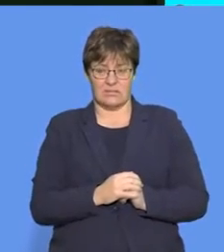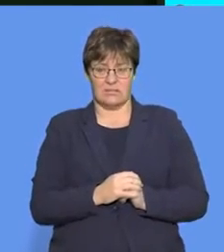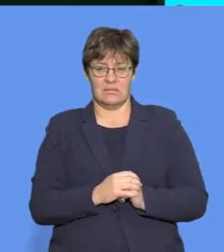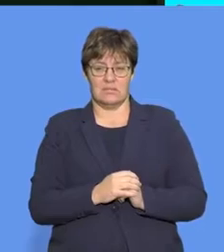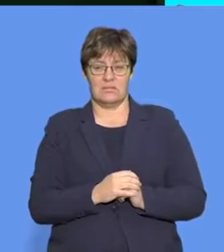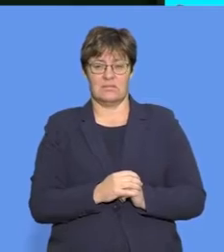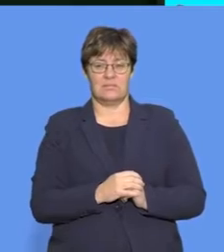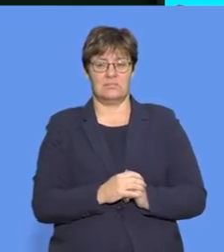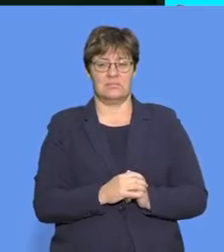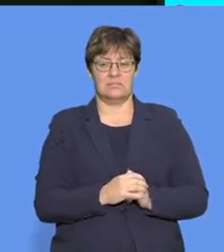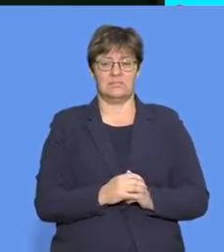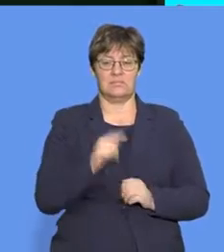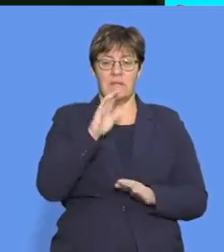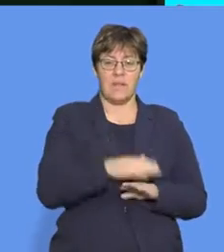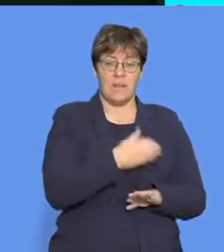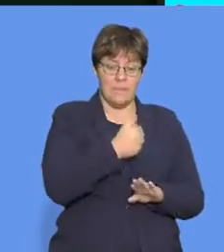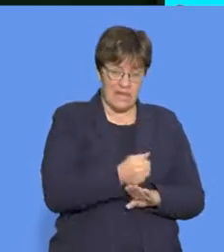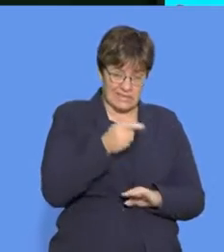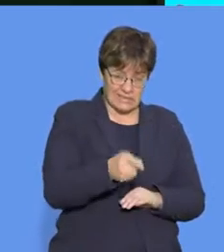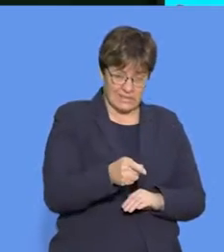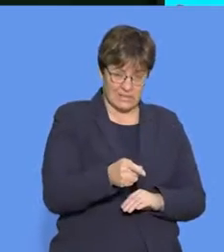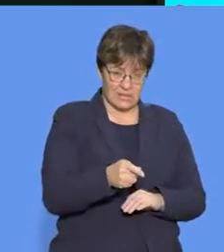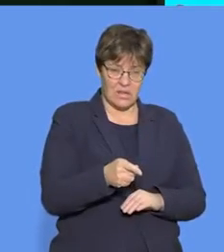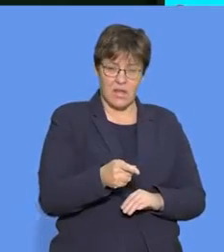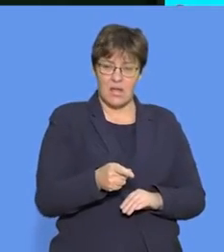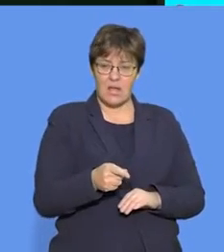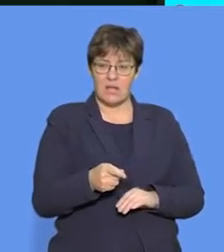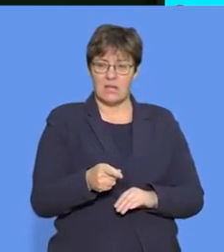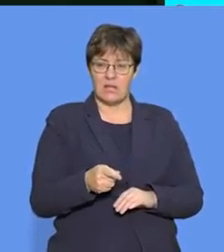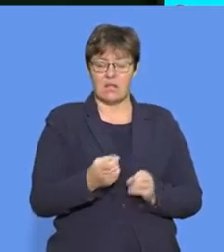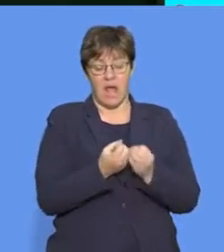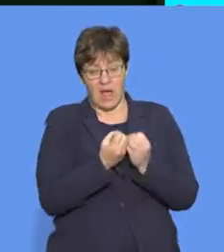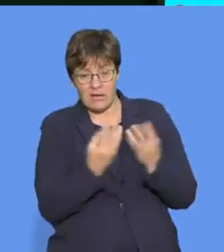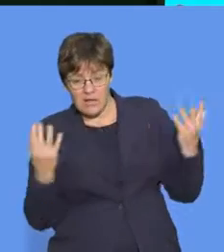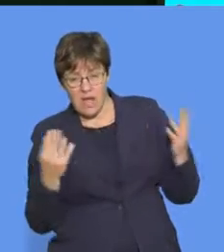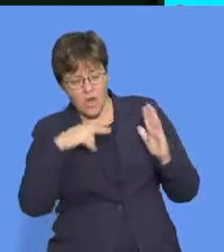standard hydrogen electrode. And based on that, we've been able to get